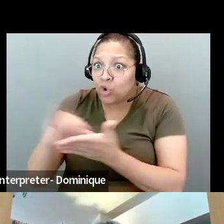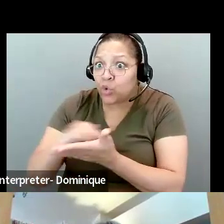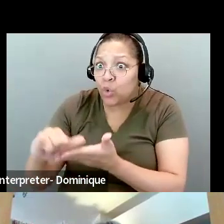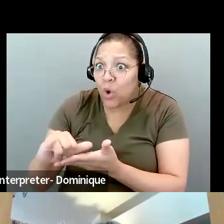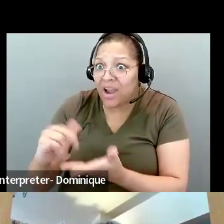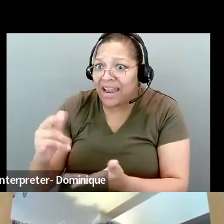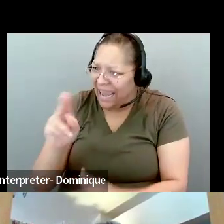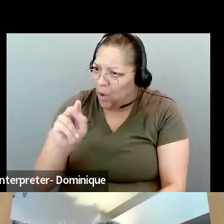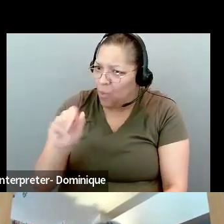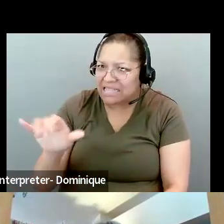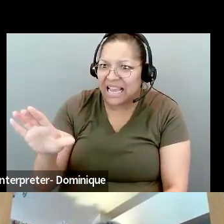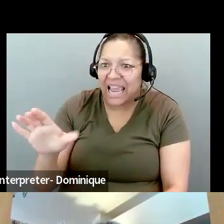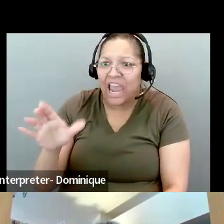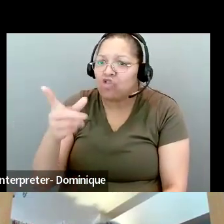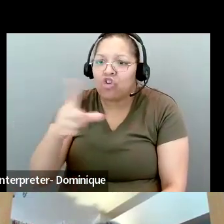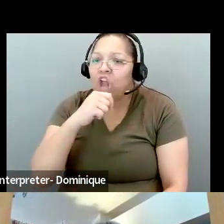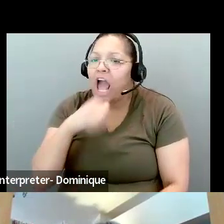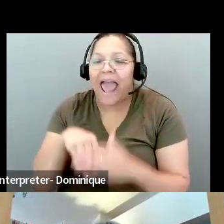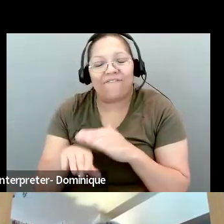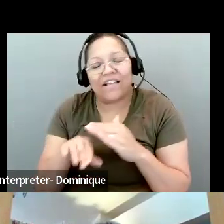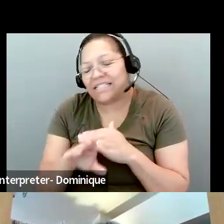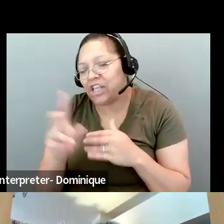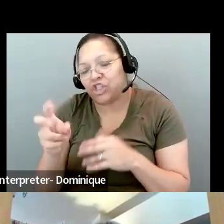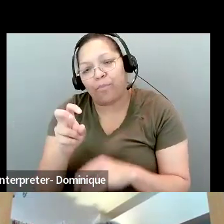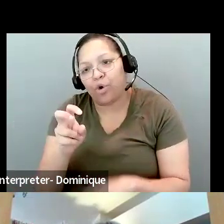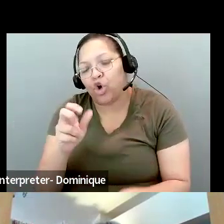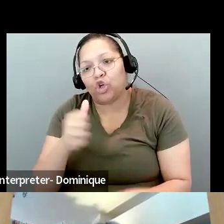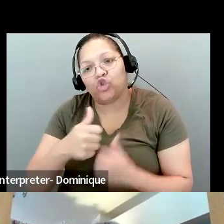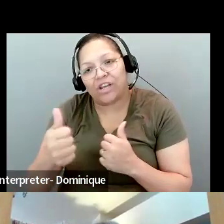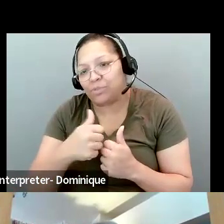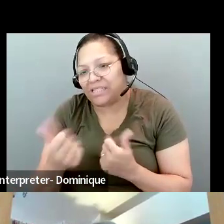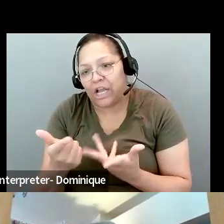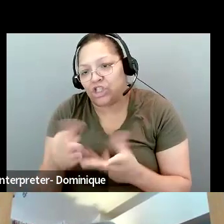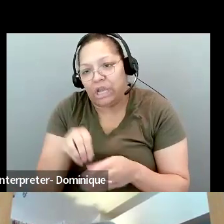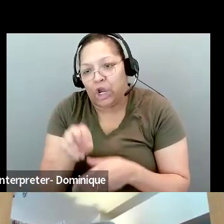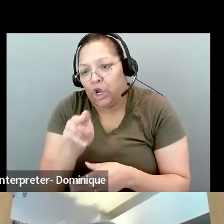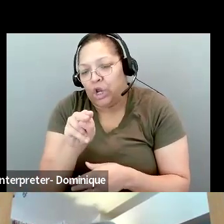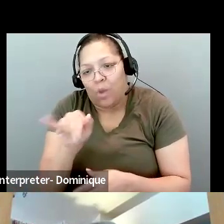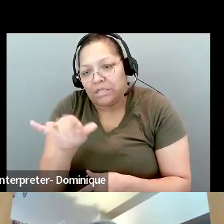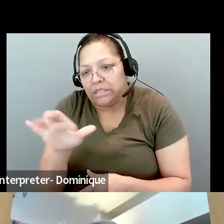going to have accessible transportation all the way through New York City either.